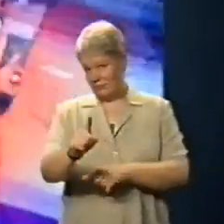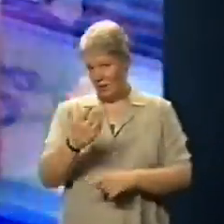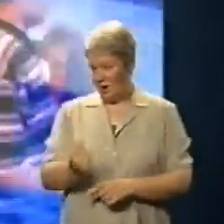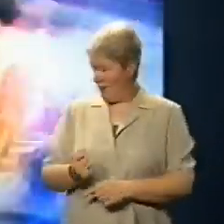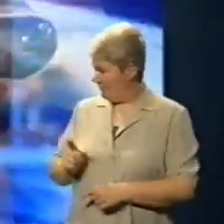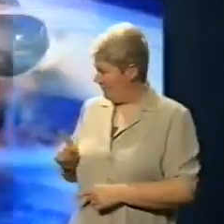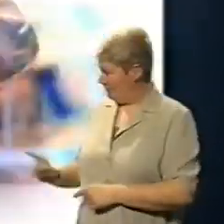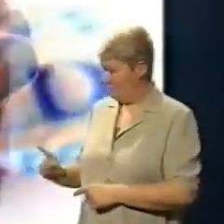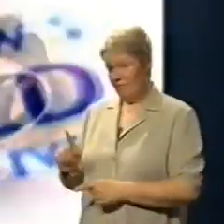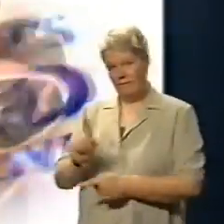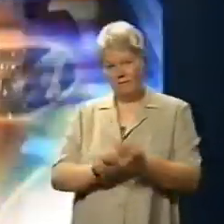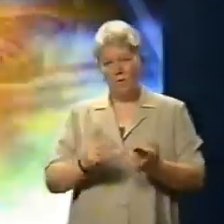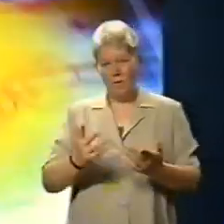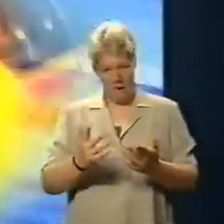London.